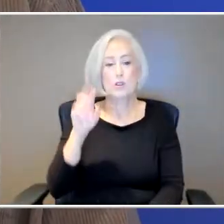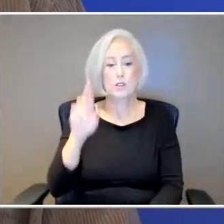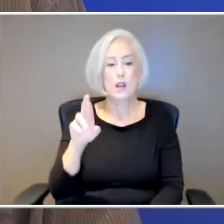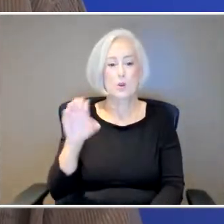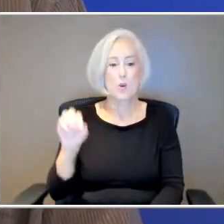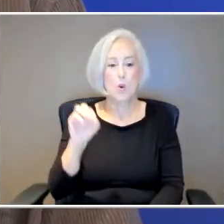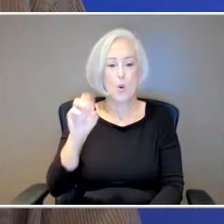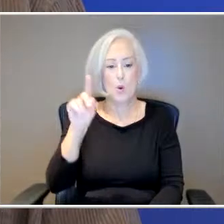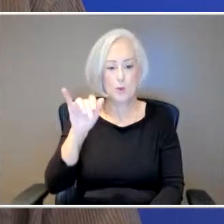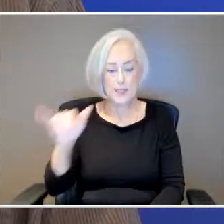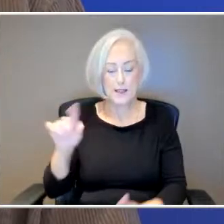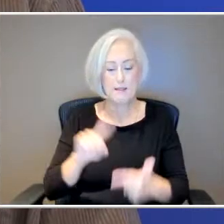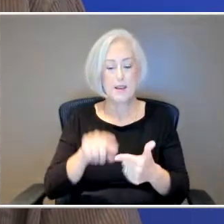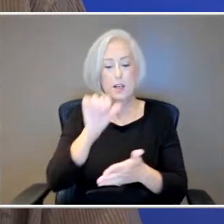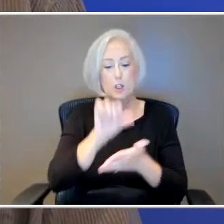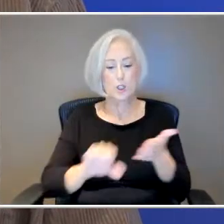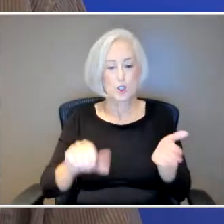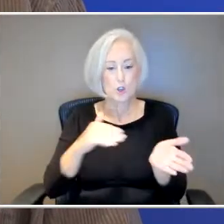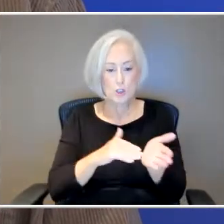surgeon,